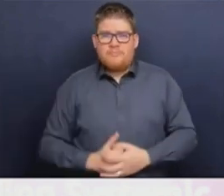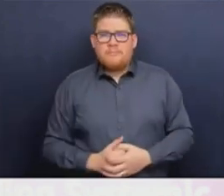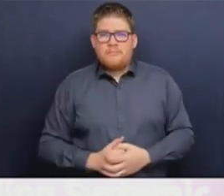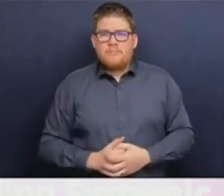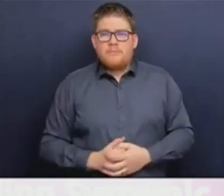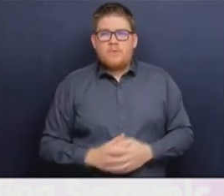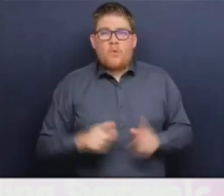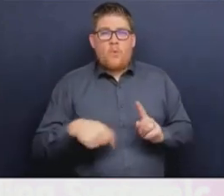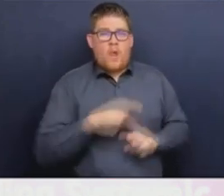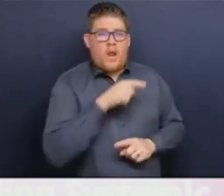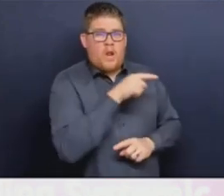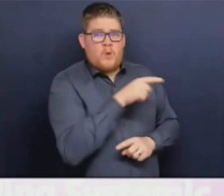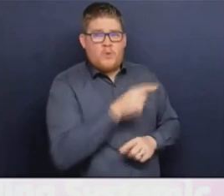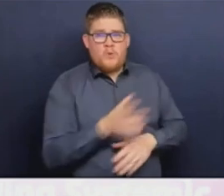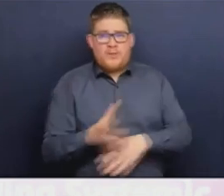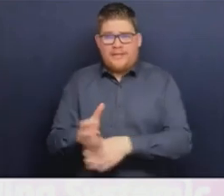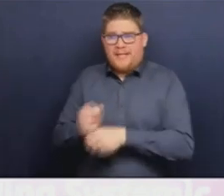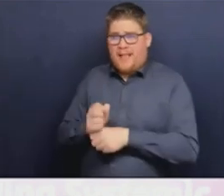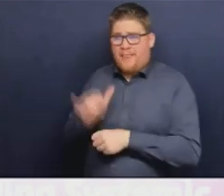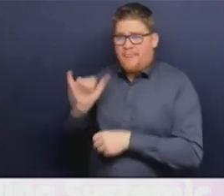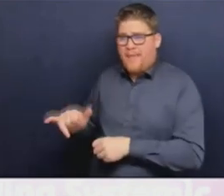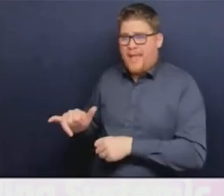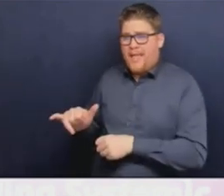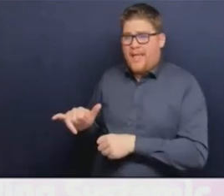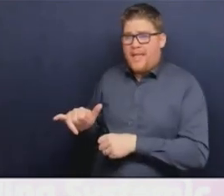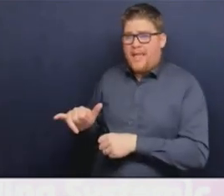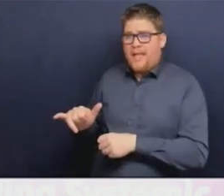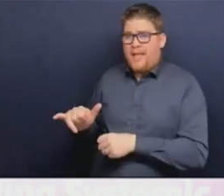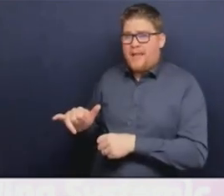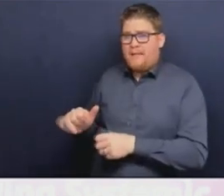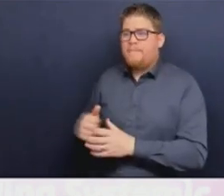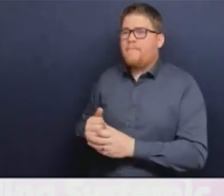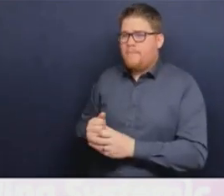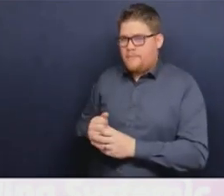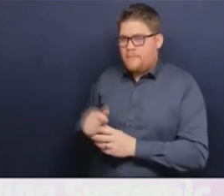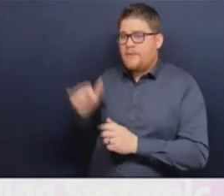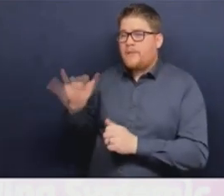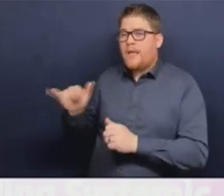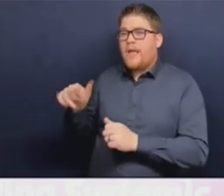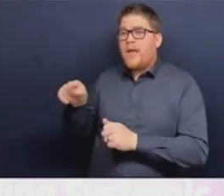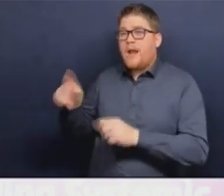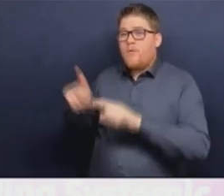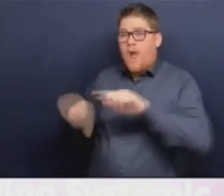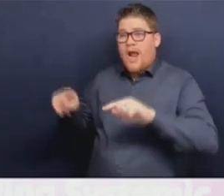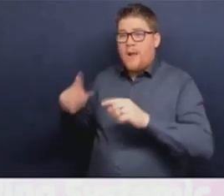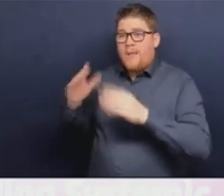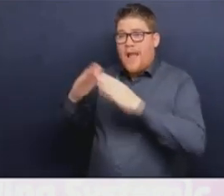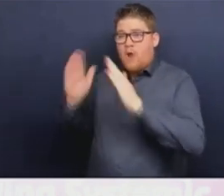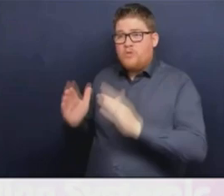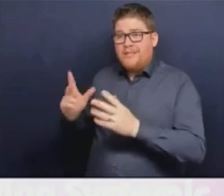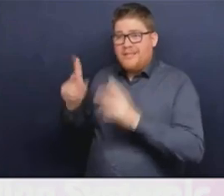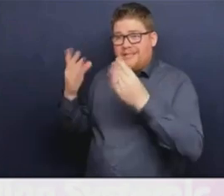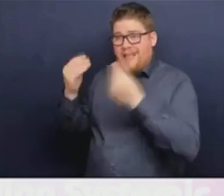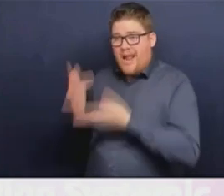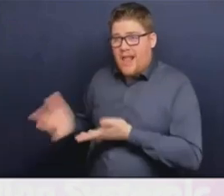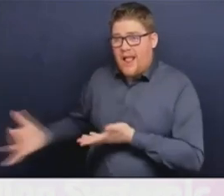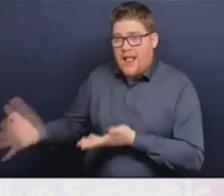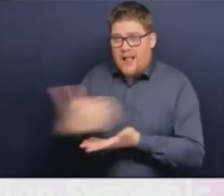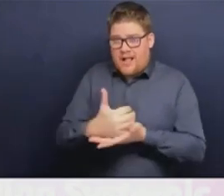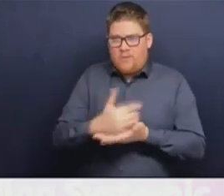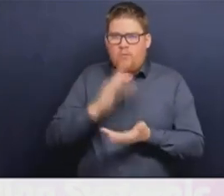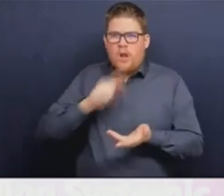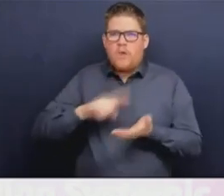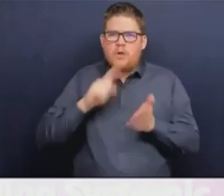in cabinet so you can make decisions about changing those services in a kind of real way? Well, that's a very good question. We